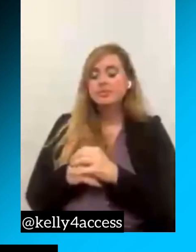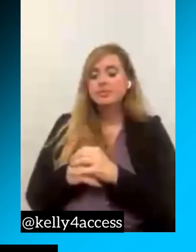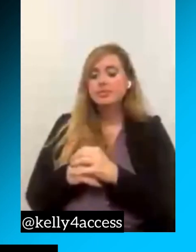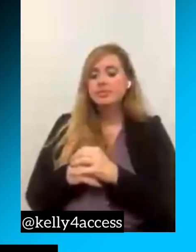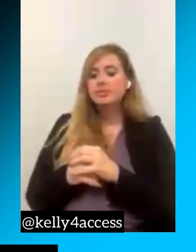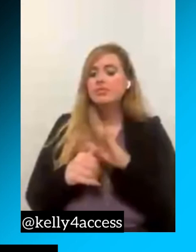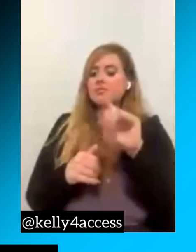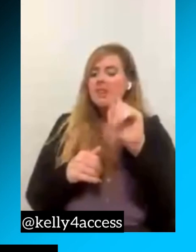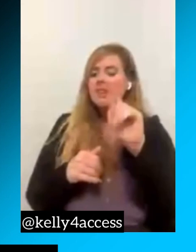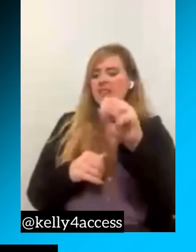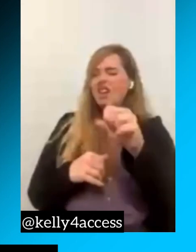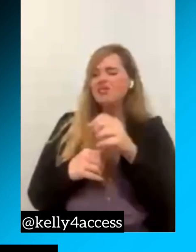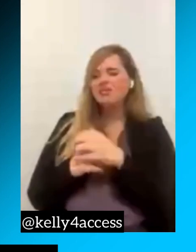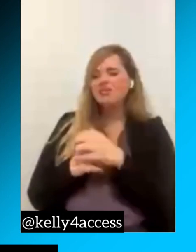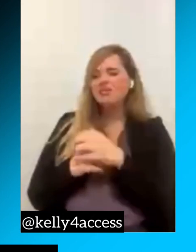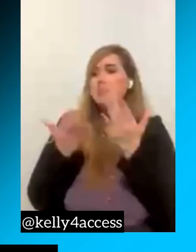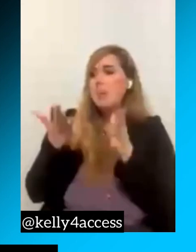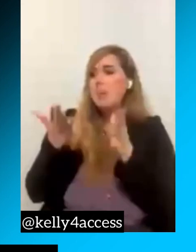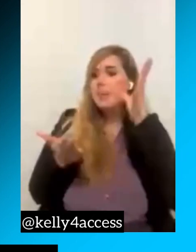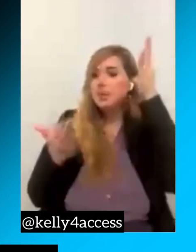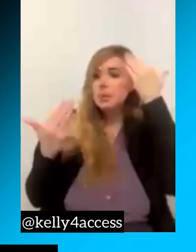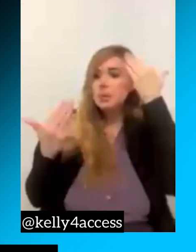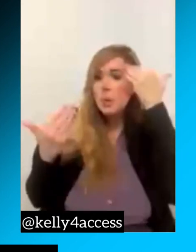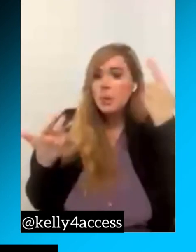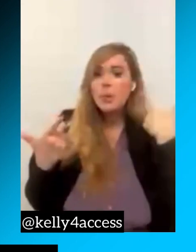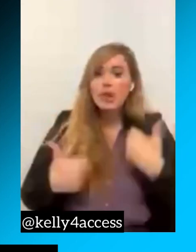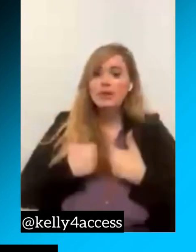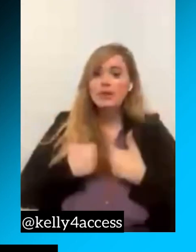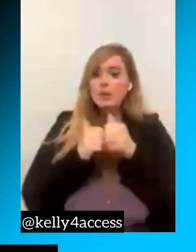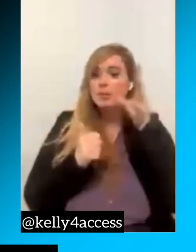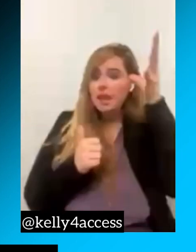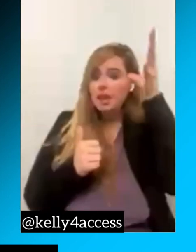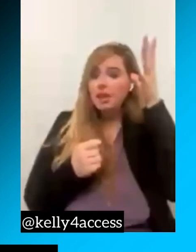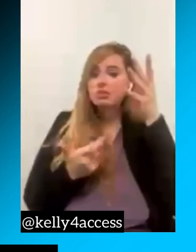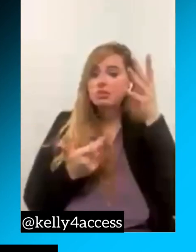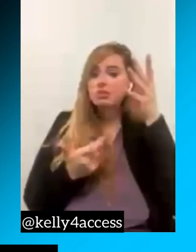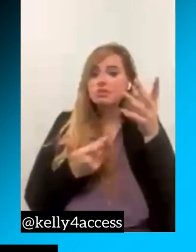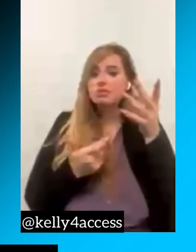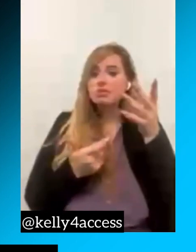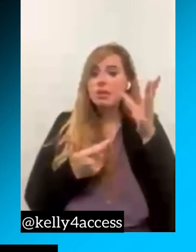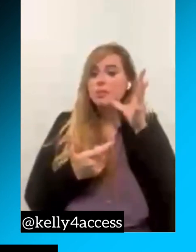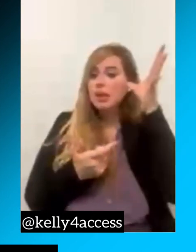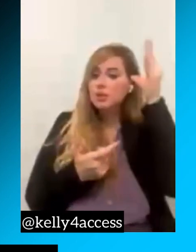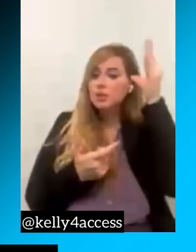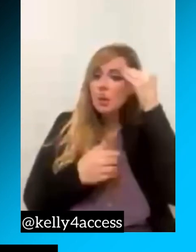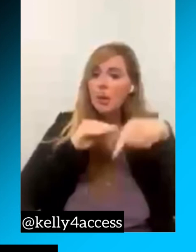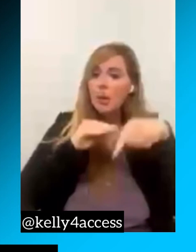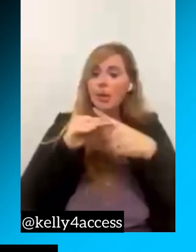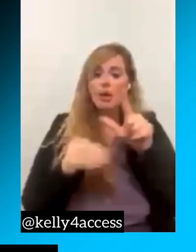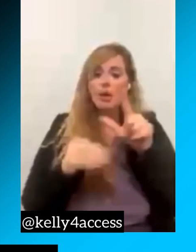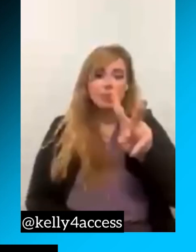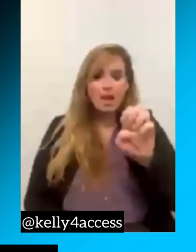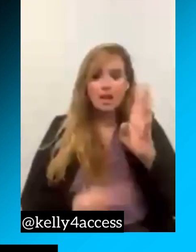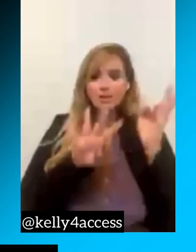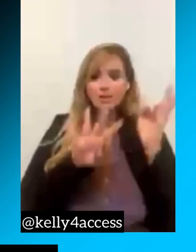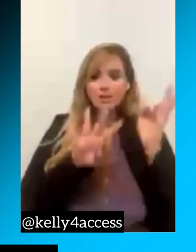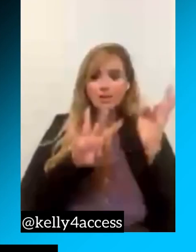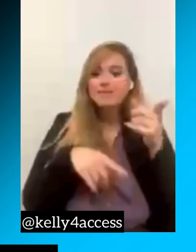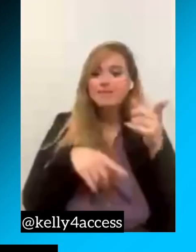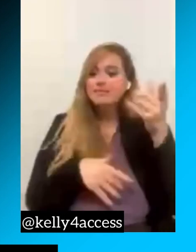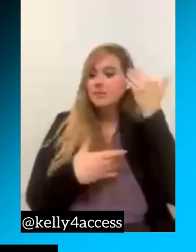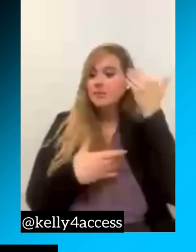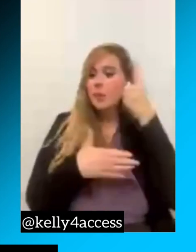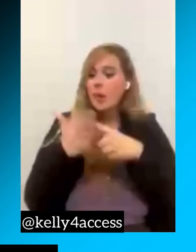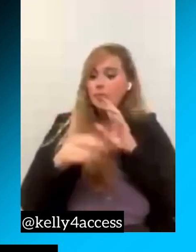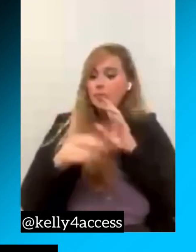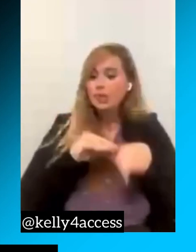But yeah, I don't know, maybe they know I live with them, they know about these live streams, they know what I'm talking about, but I don't know. But